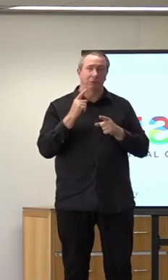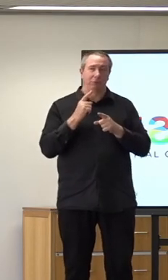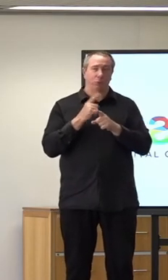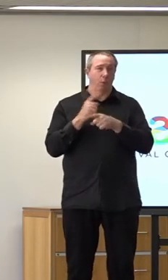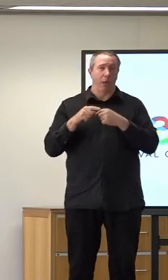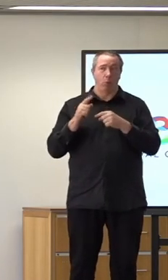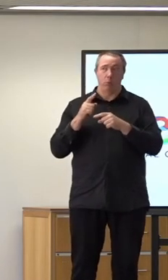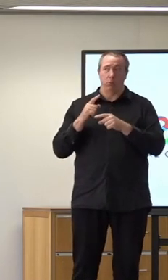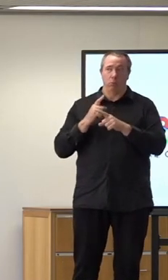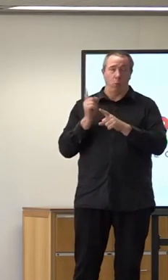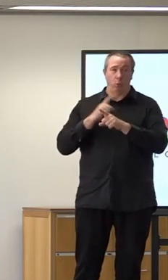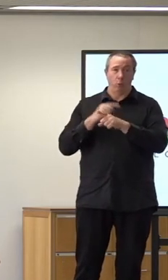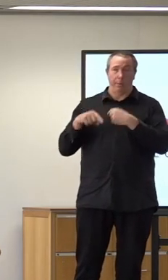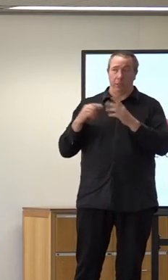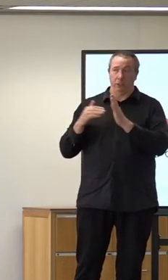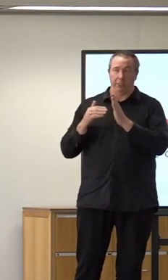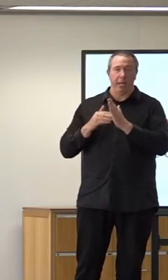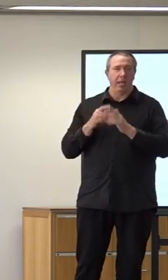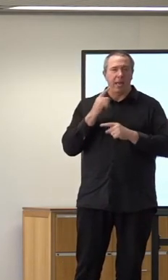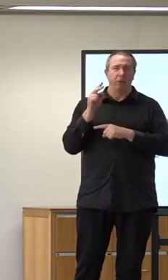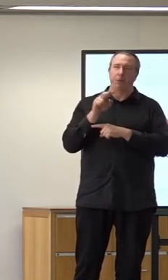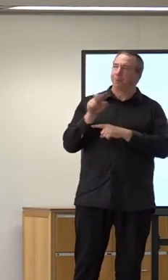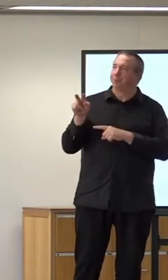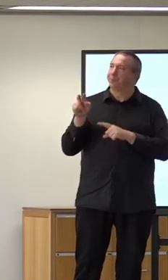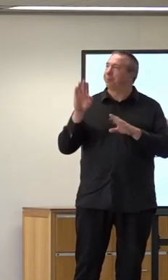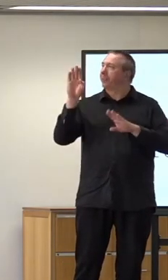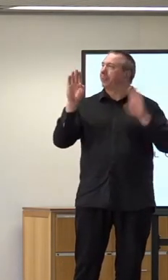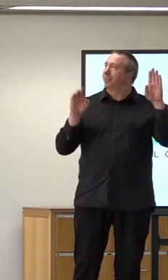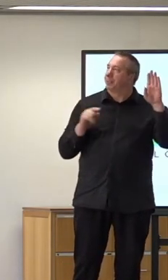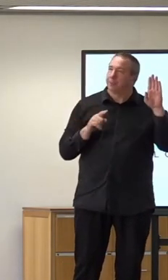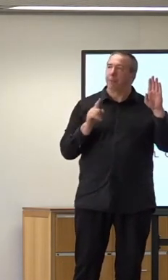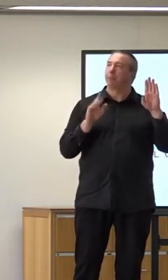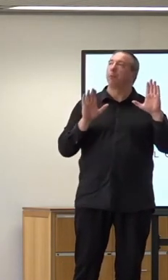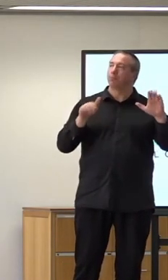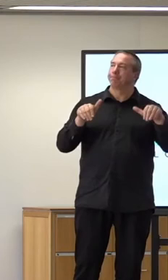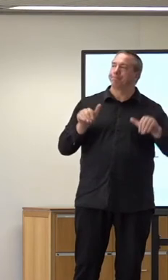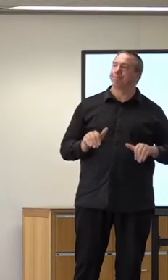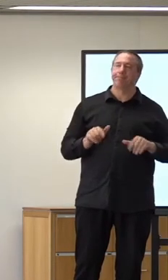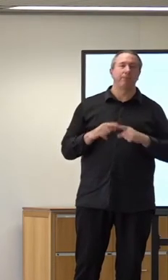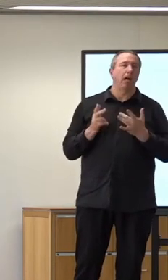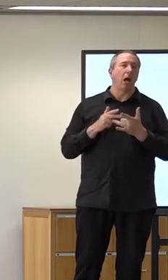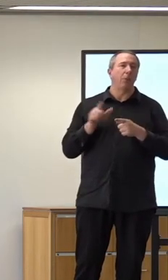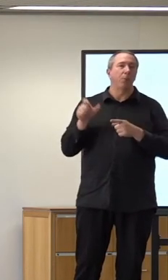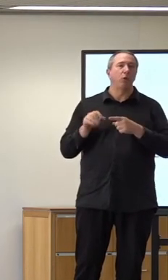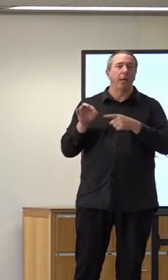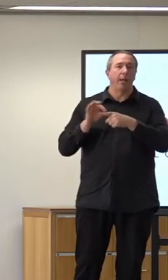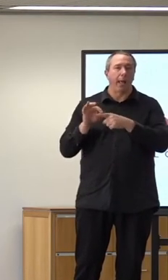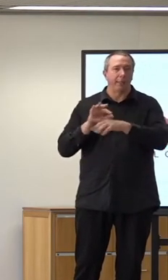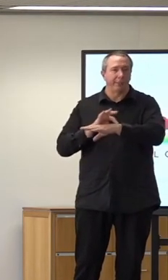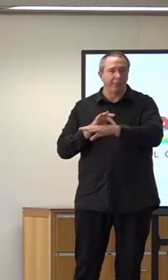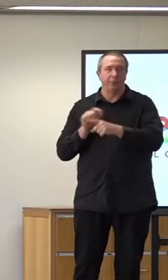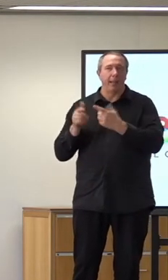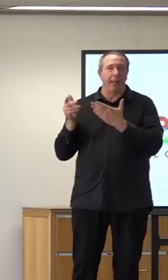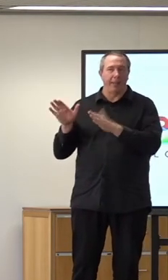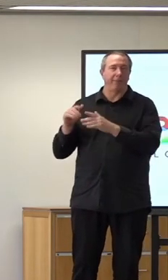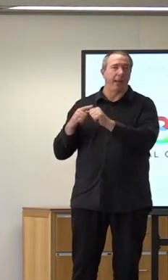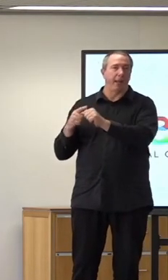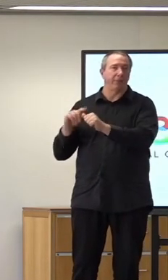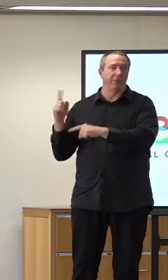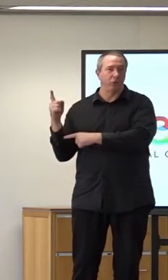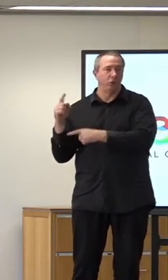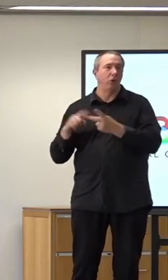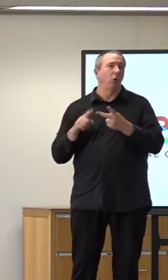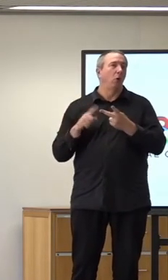about. Can you make space to a person of colour? Can you make space to a disabled person? Can you make space to a First